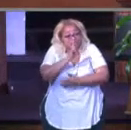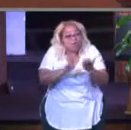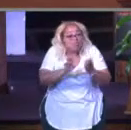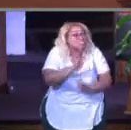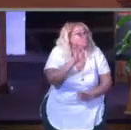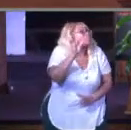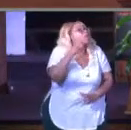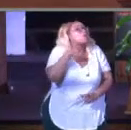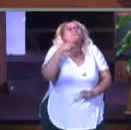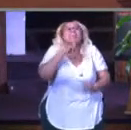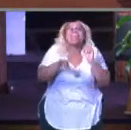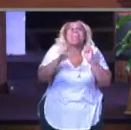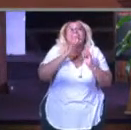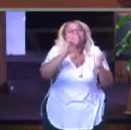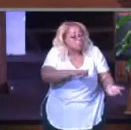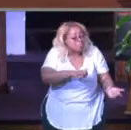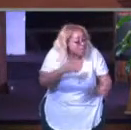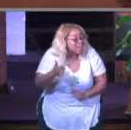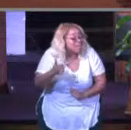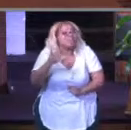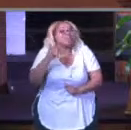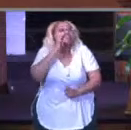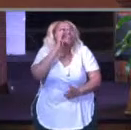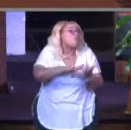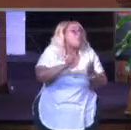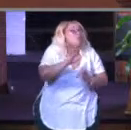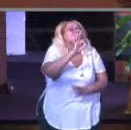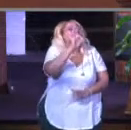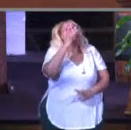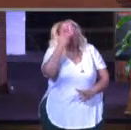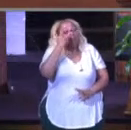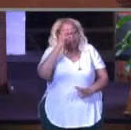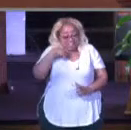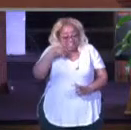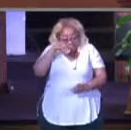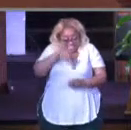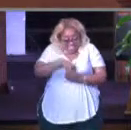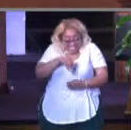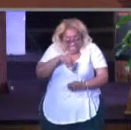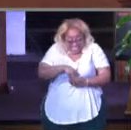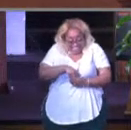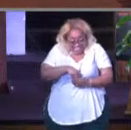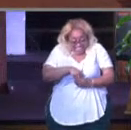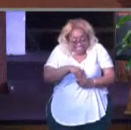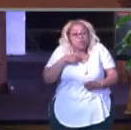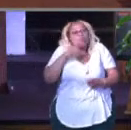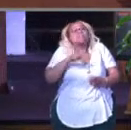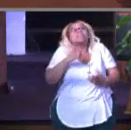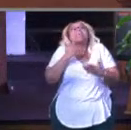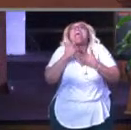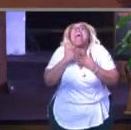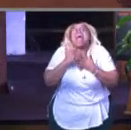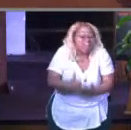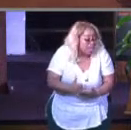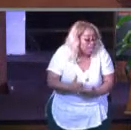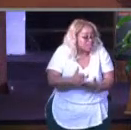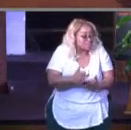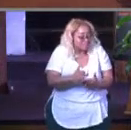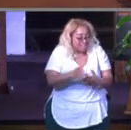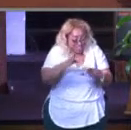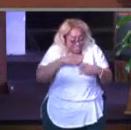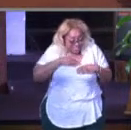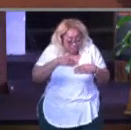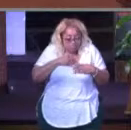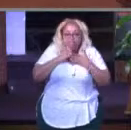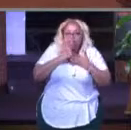the Holy Spirit. We can't get the baptism of the Holy Ghost while that thing is in there. So we may need some help.